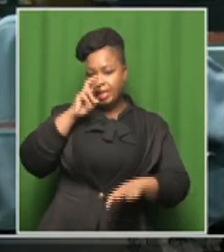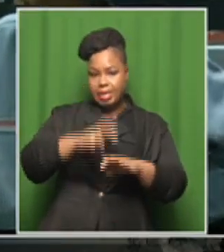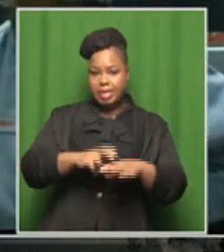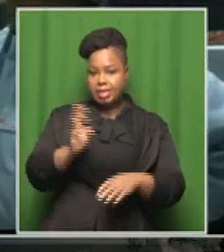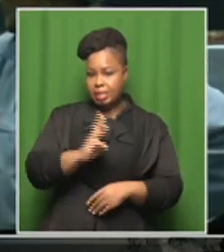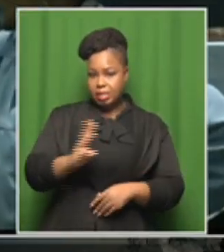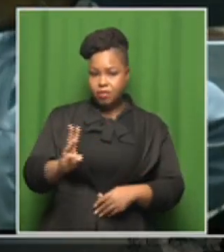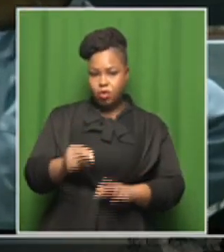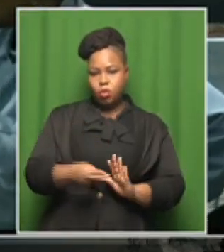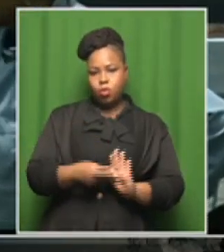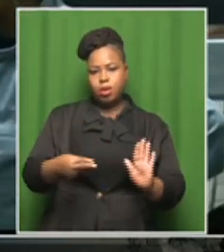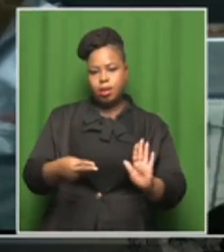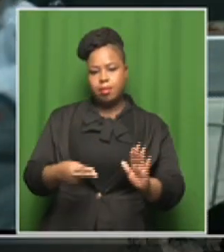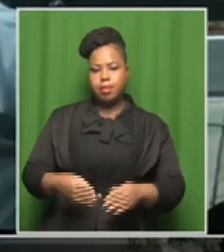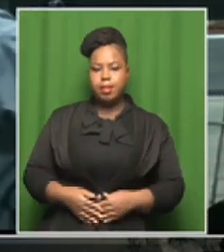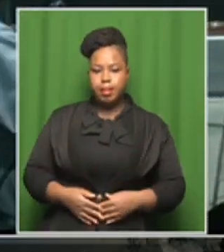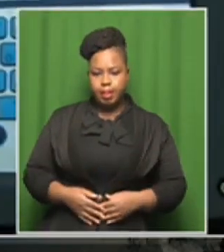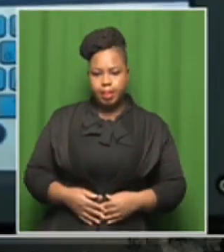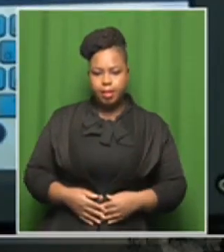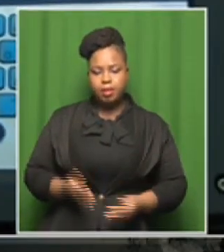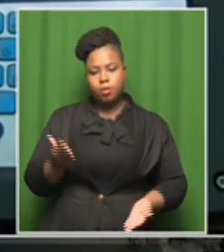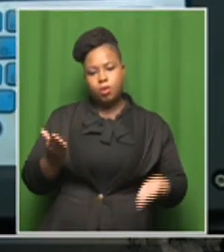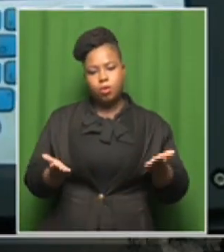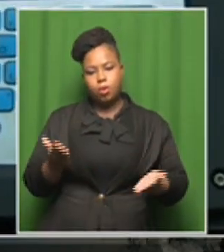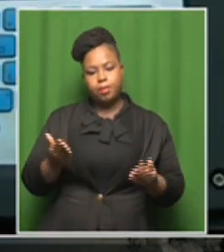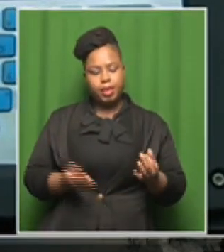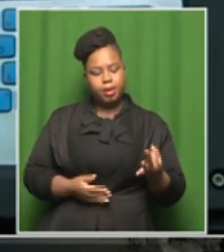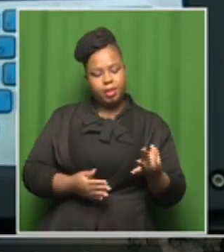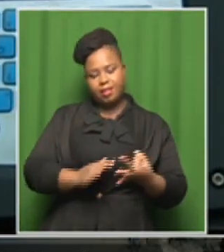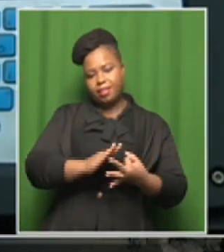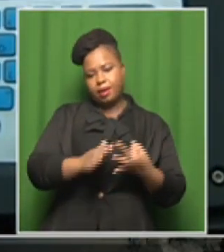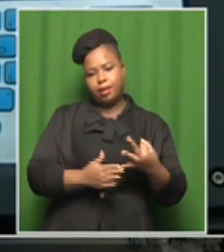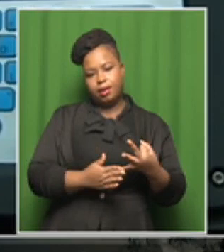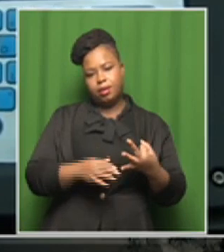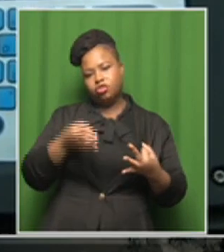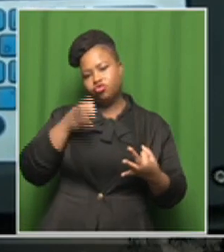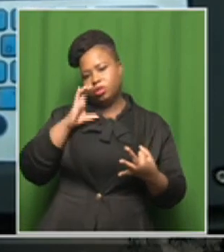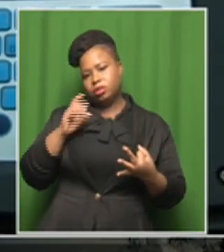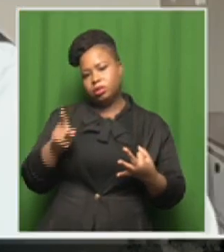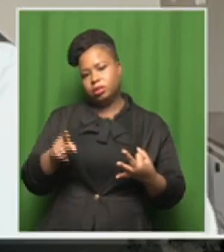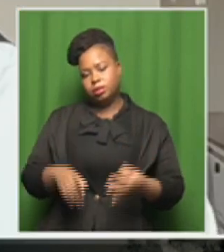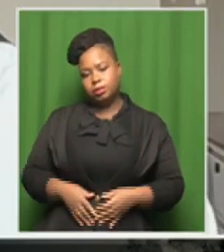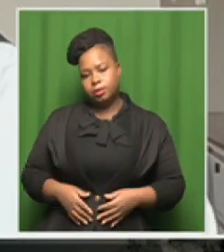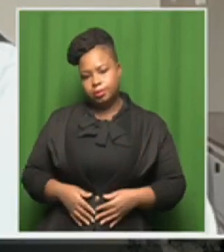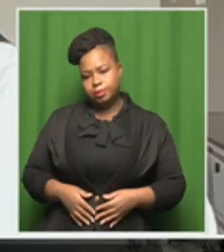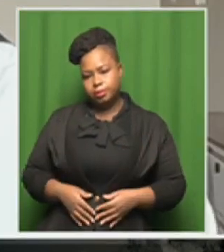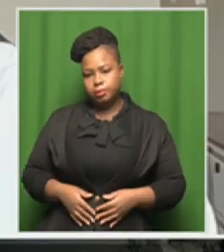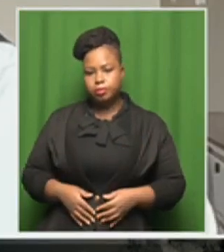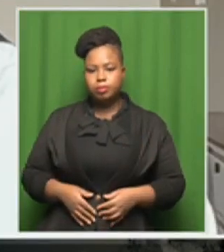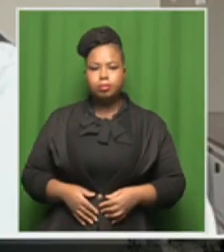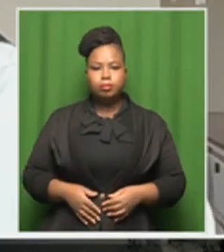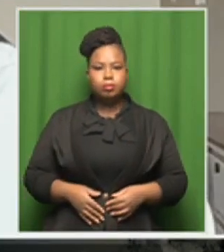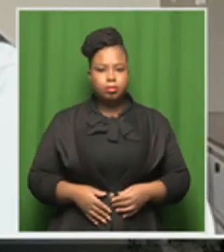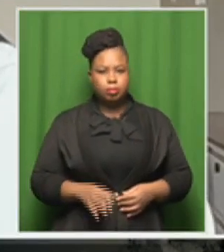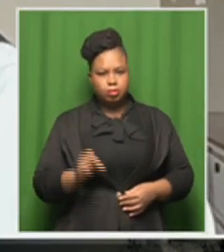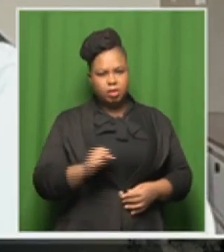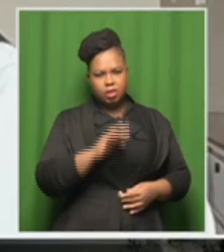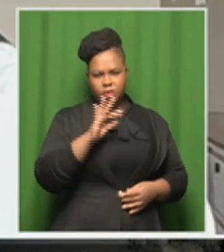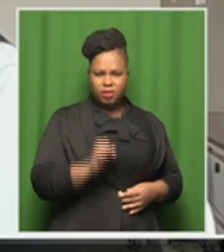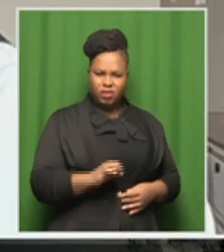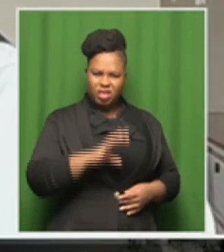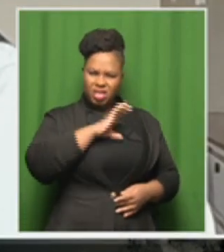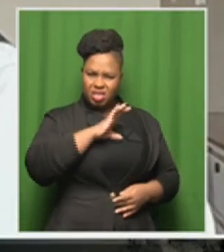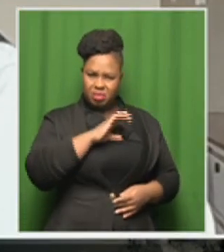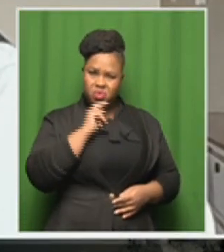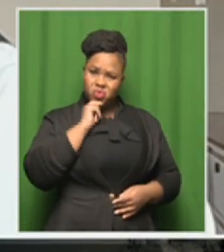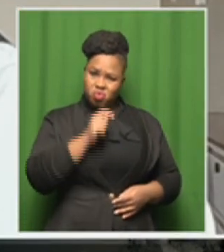labels. So we compared the three types of drinks. Dr. Dlamini, do South African consumers generally